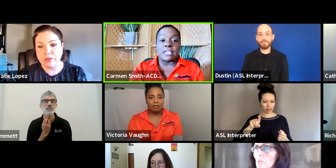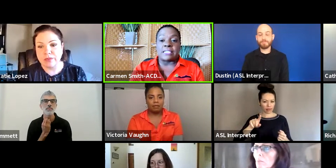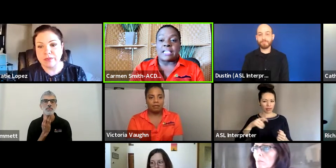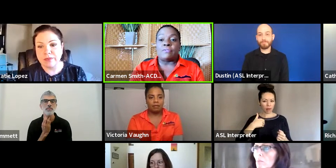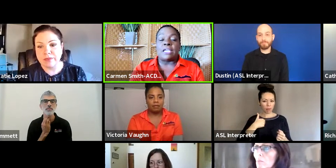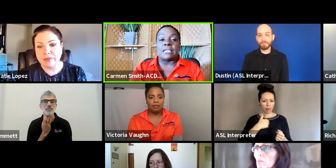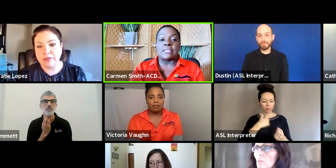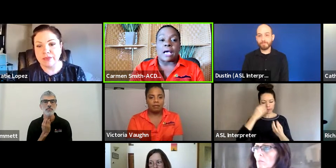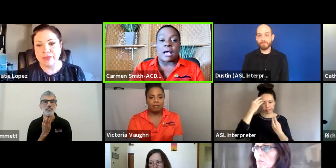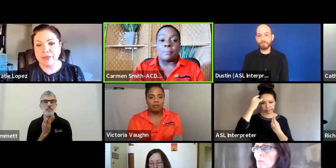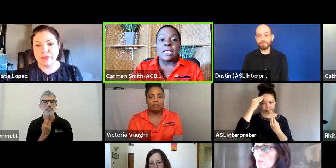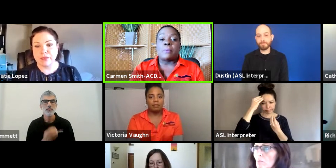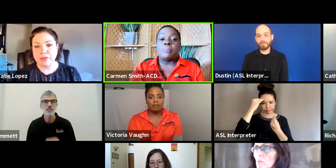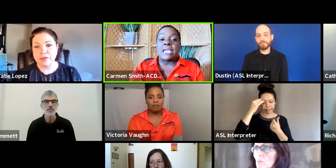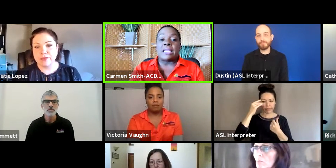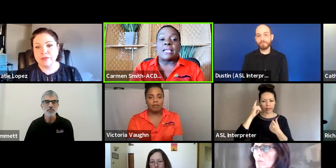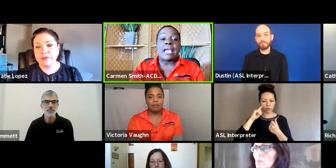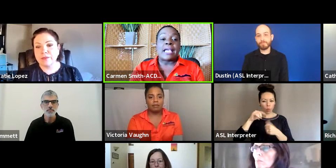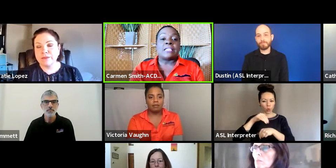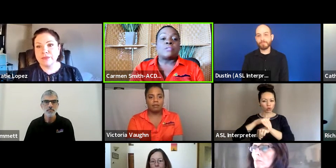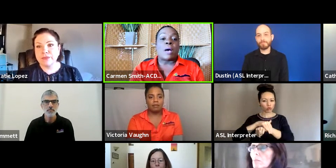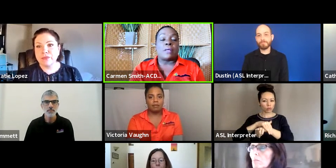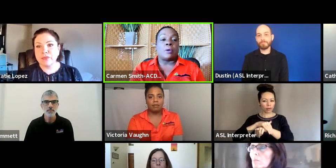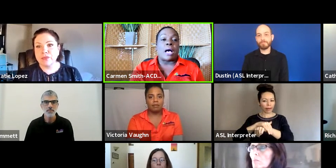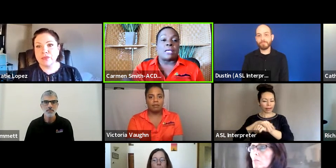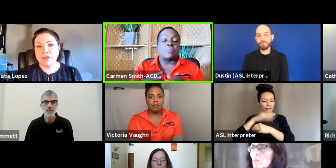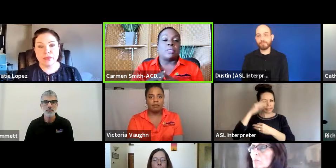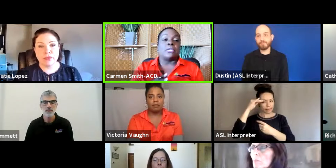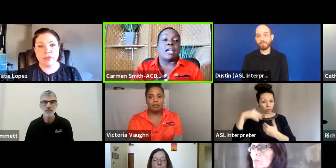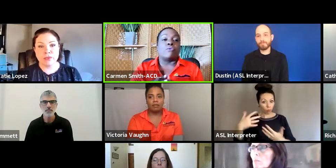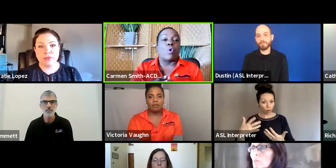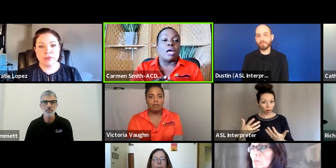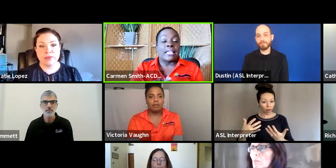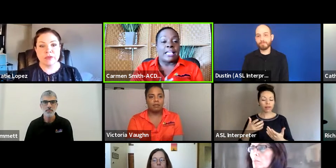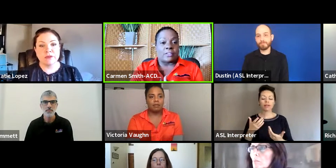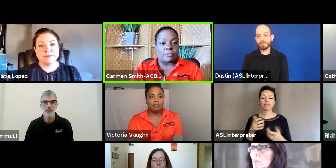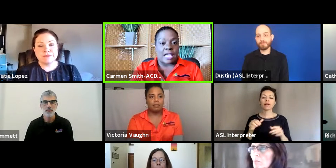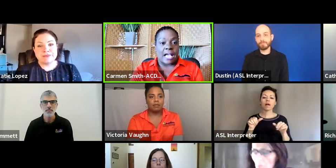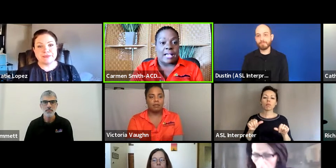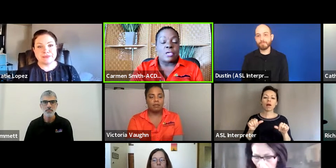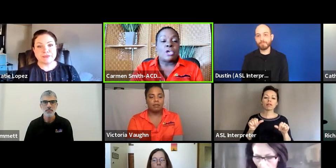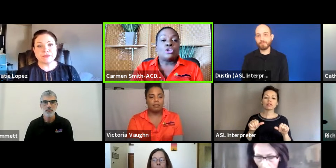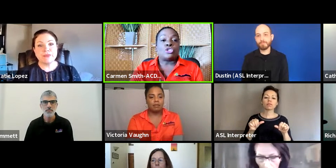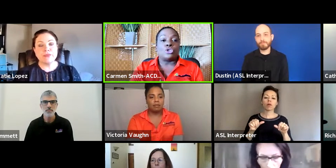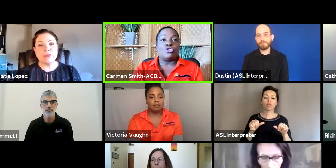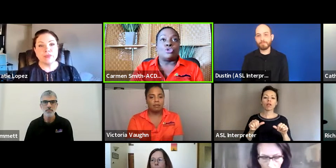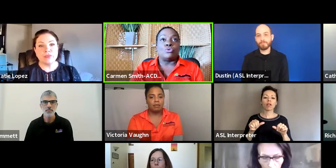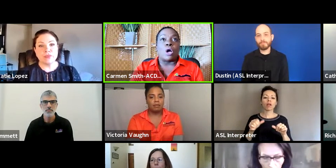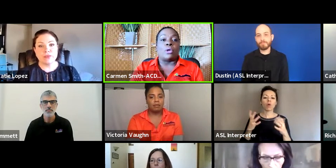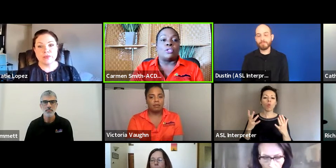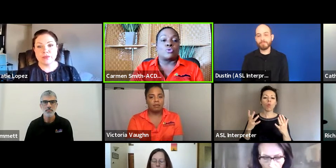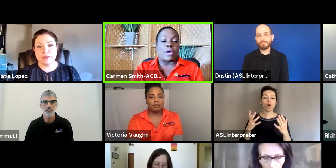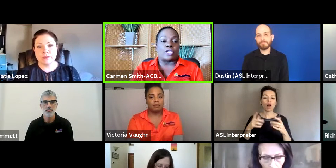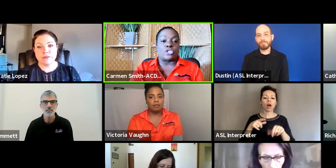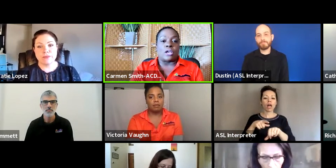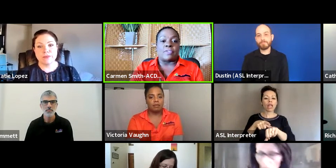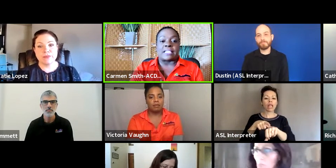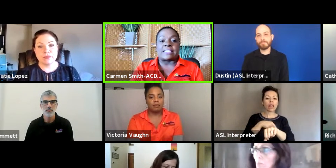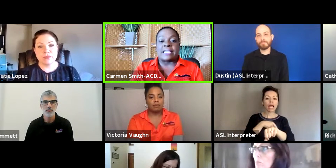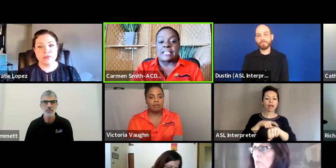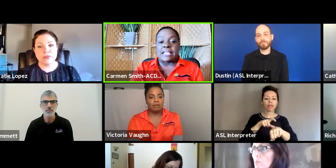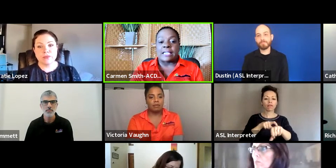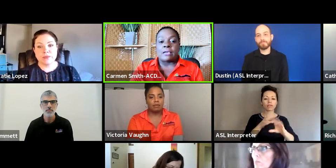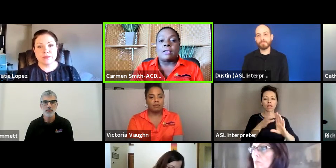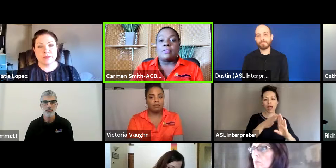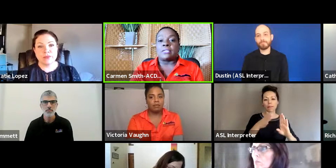considering for this evening's meeting is the possibility of what length of time should you go in the